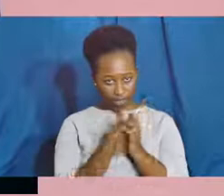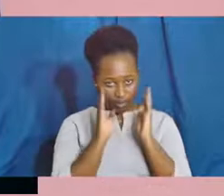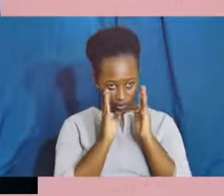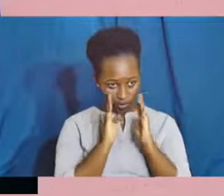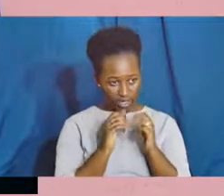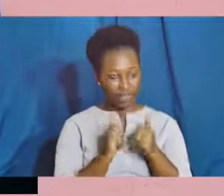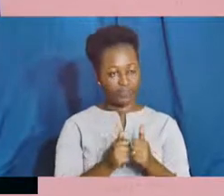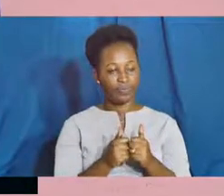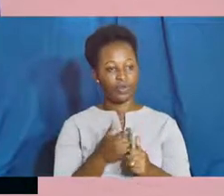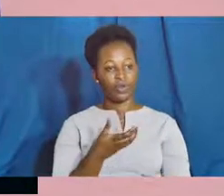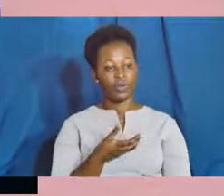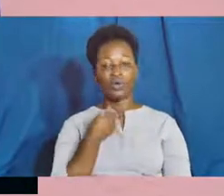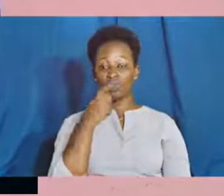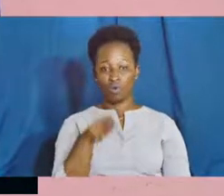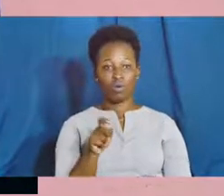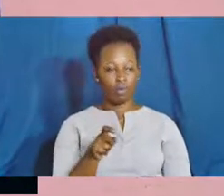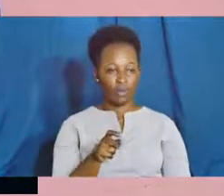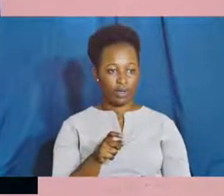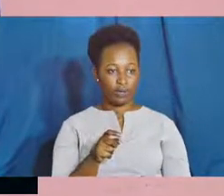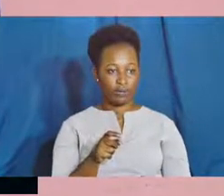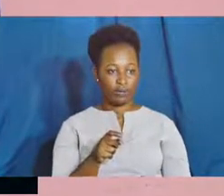So you have now to